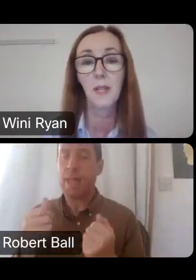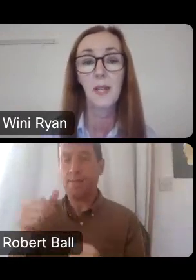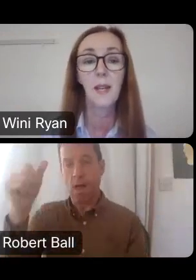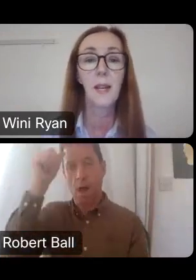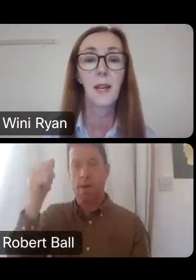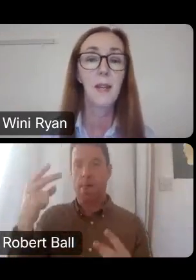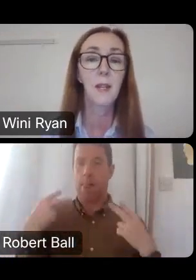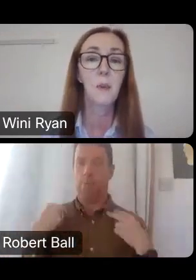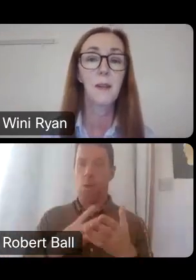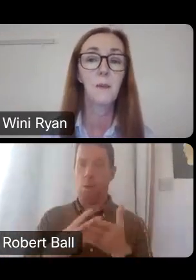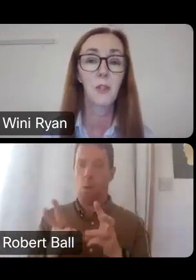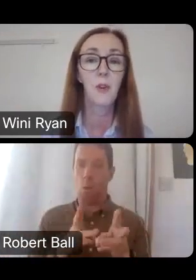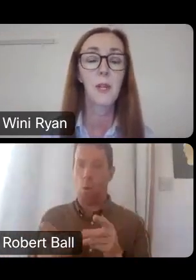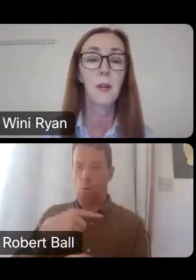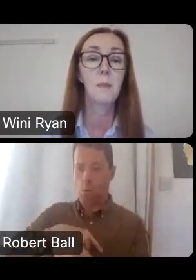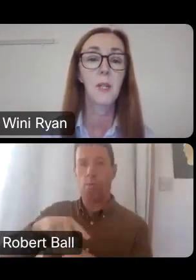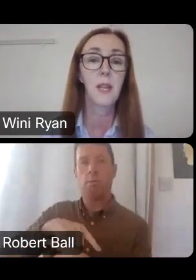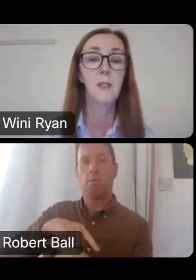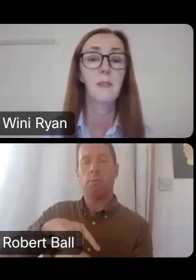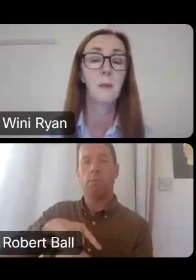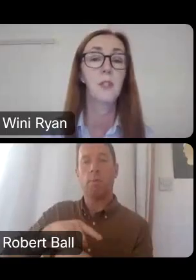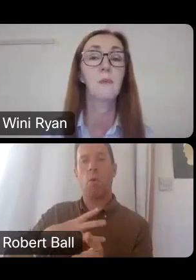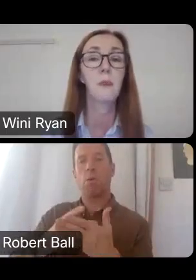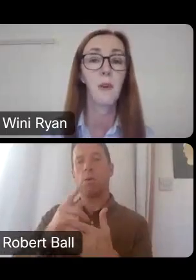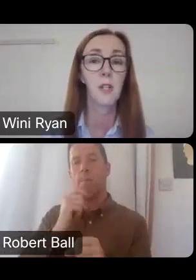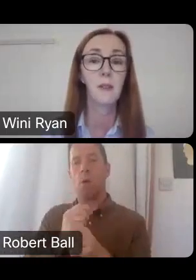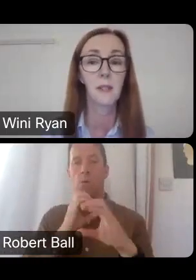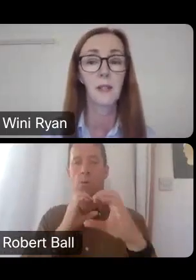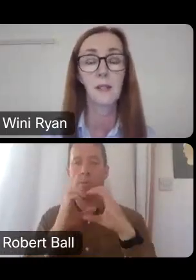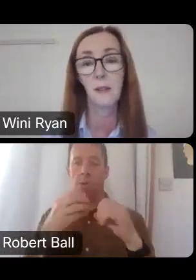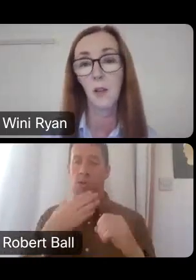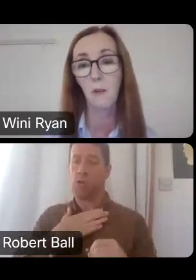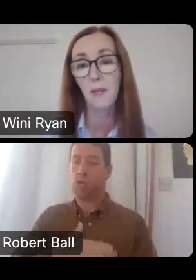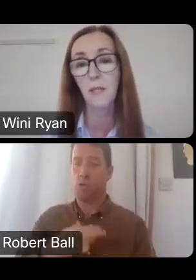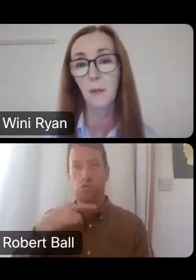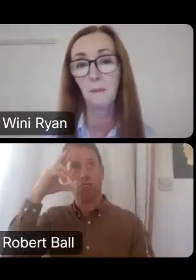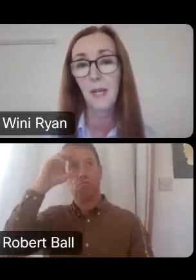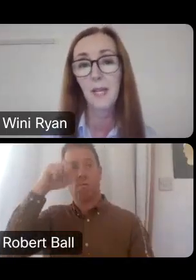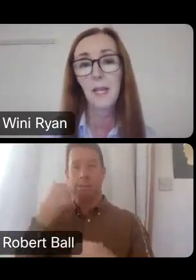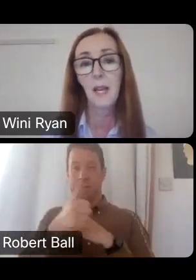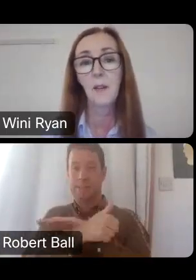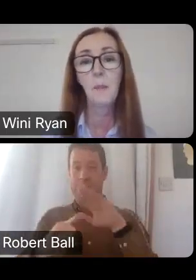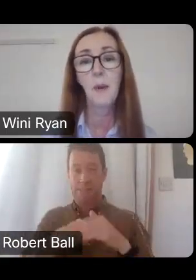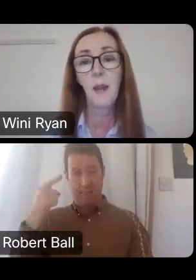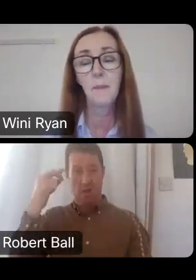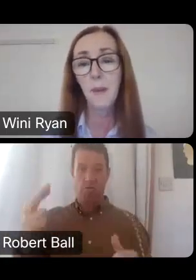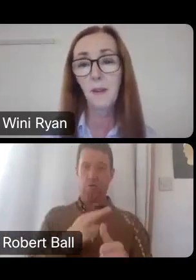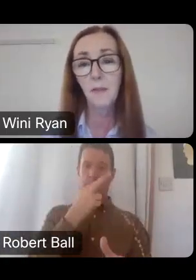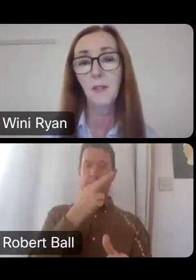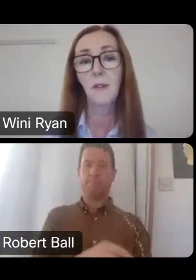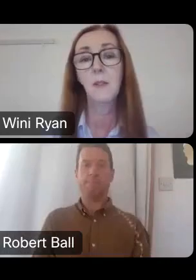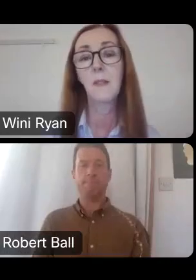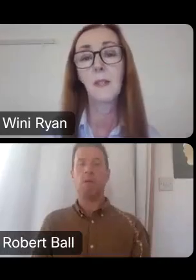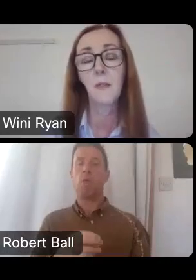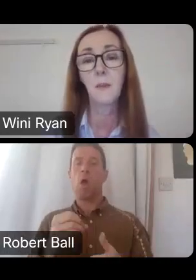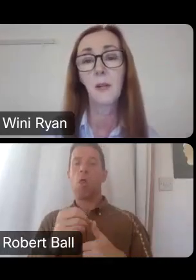us. And when we're talking about communication, then we're just refreshing the skills that they already know. Another benefit